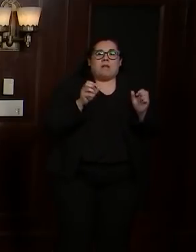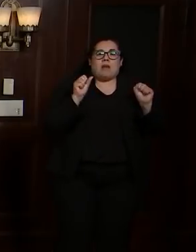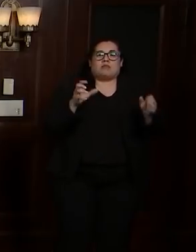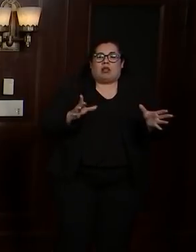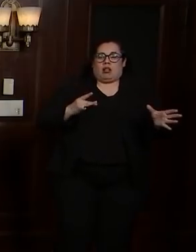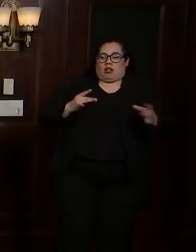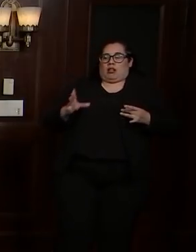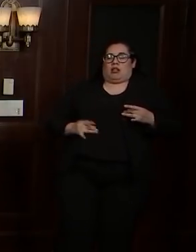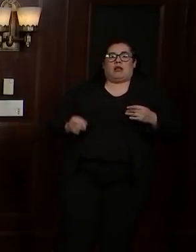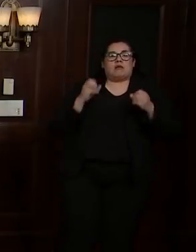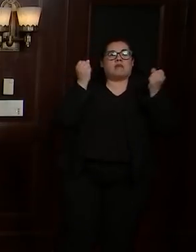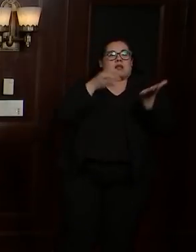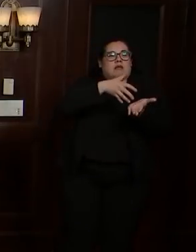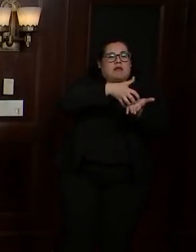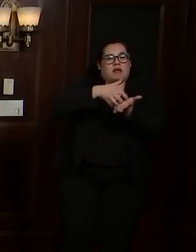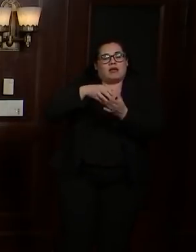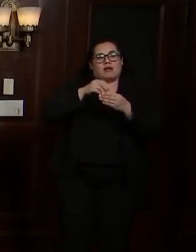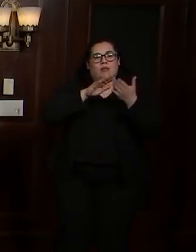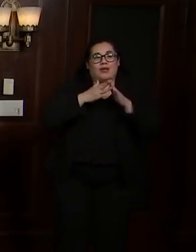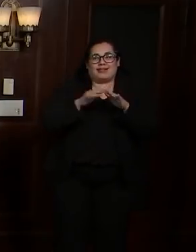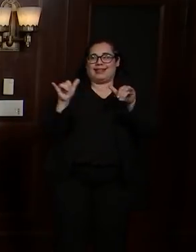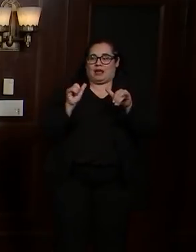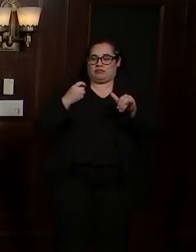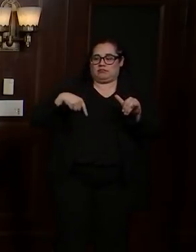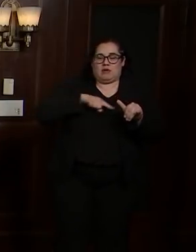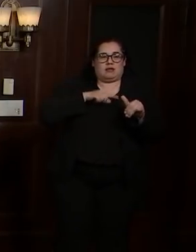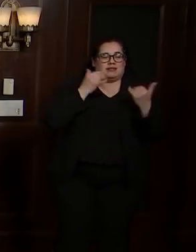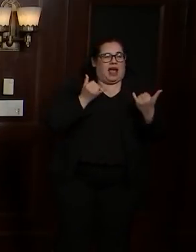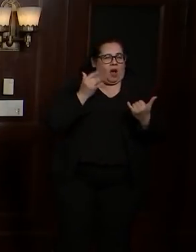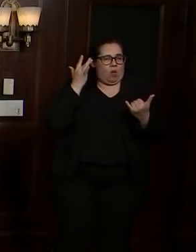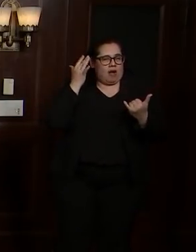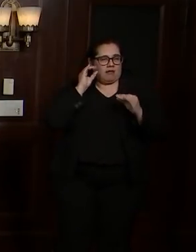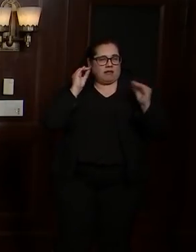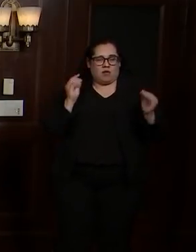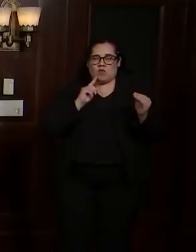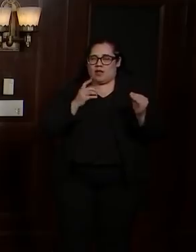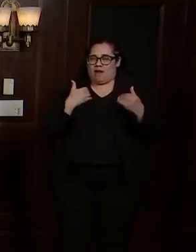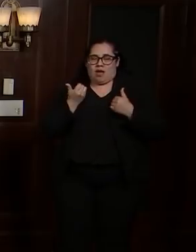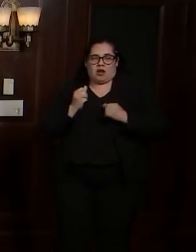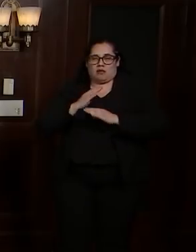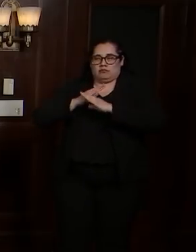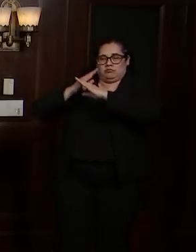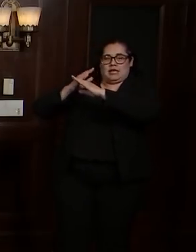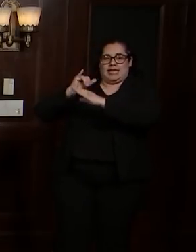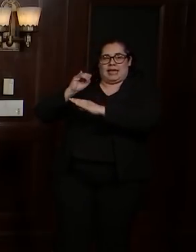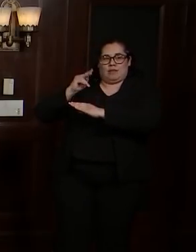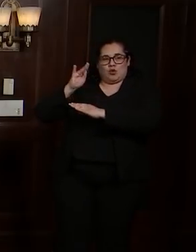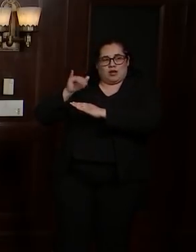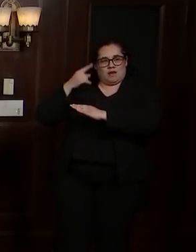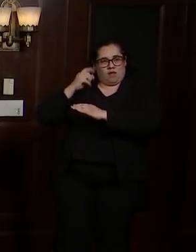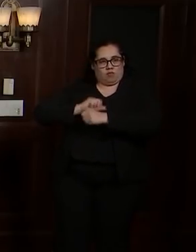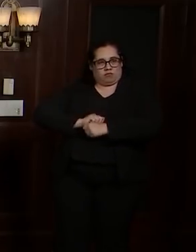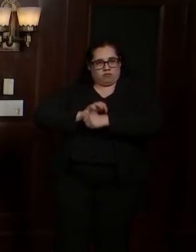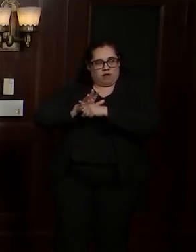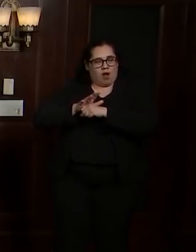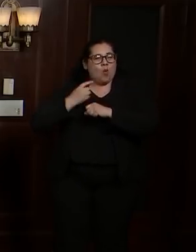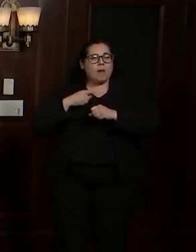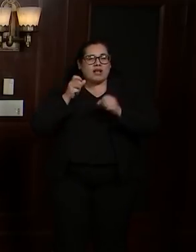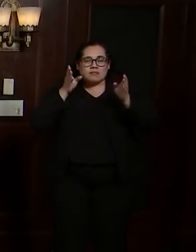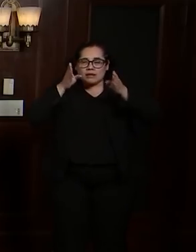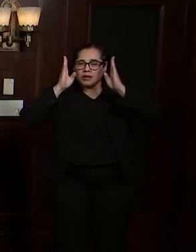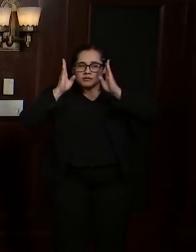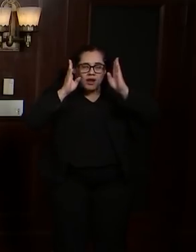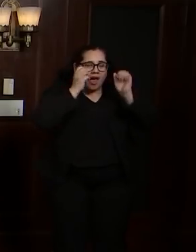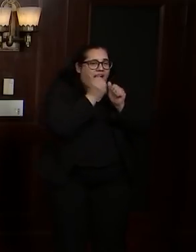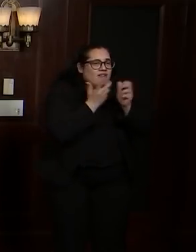in a community, as there is with us, because none of us really have any immunity for COVID-19, we have to pay attention